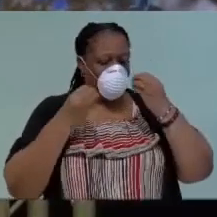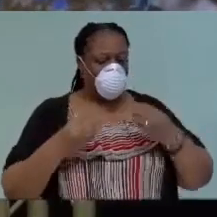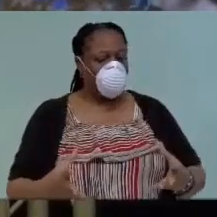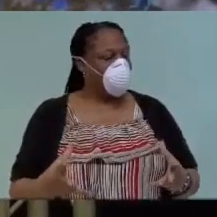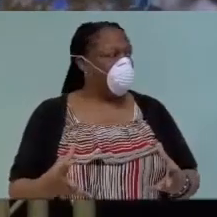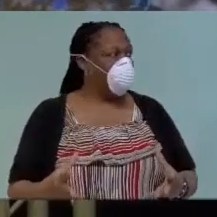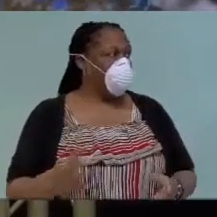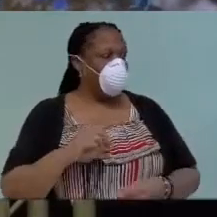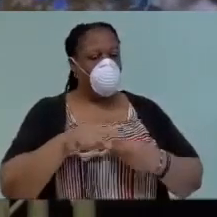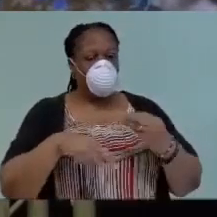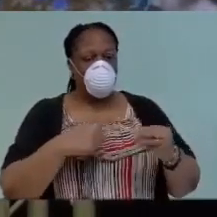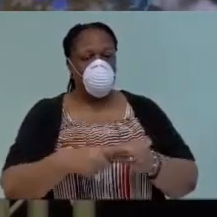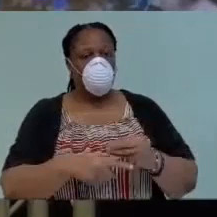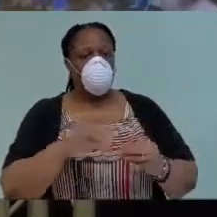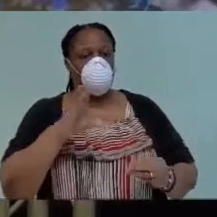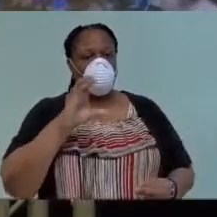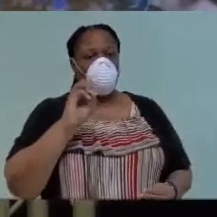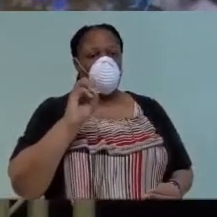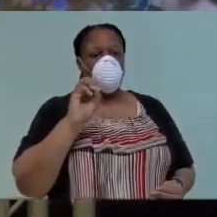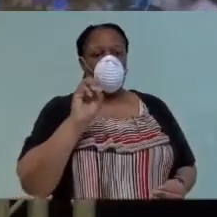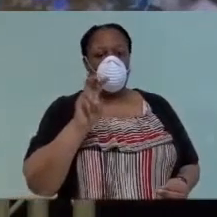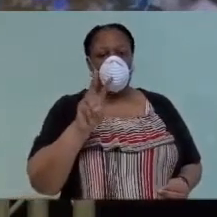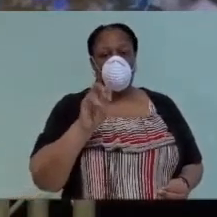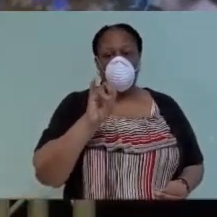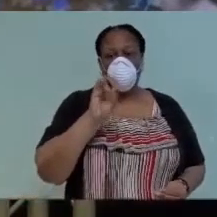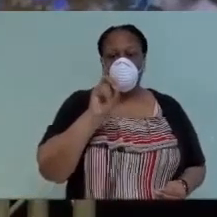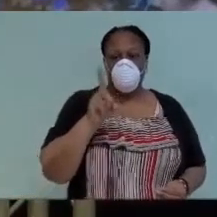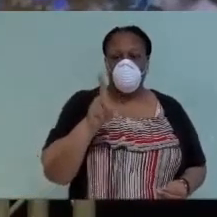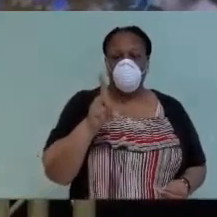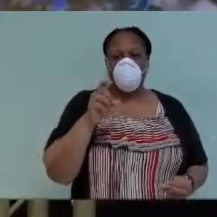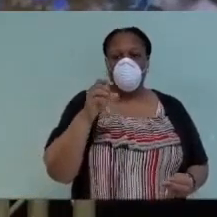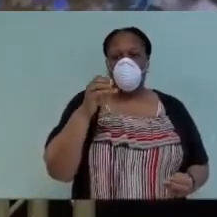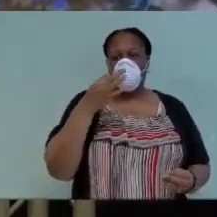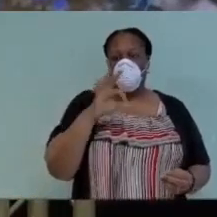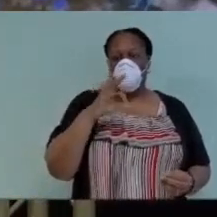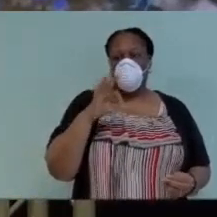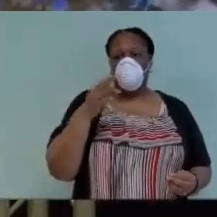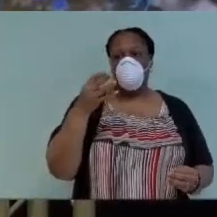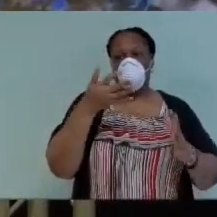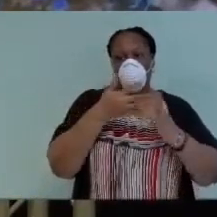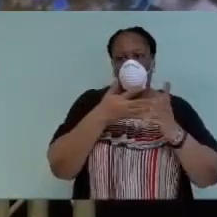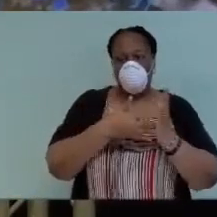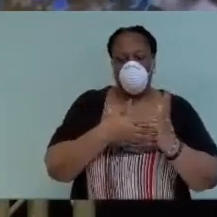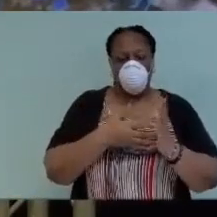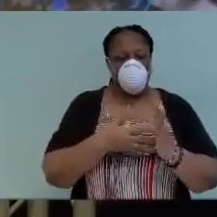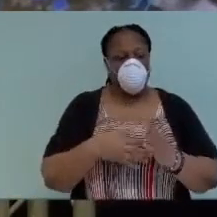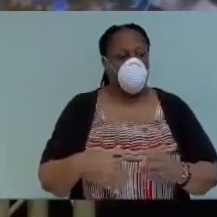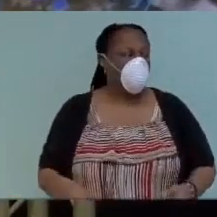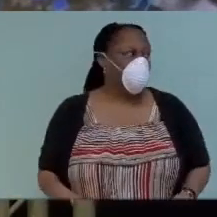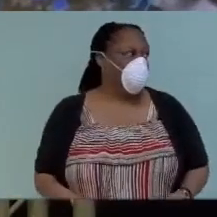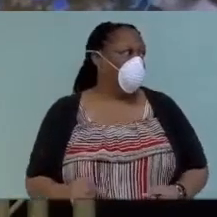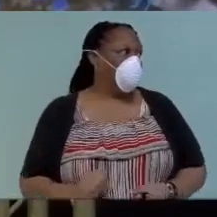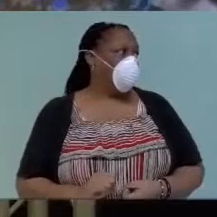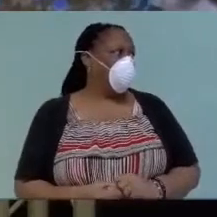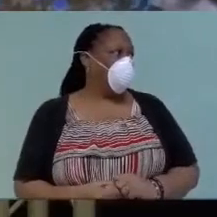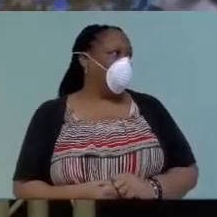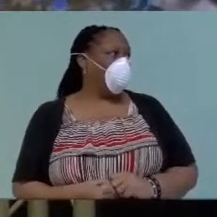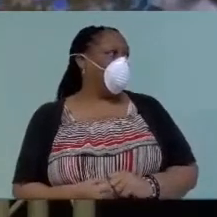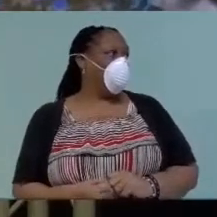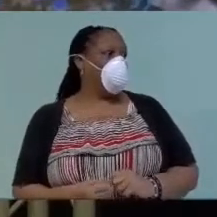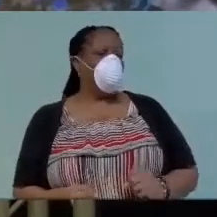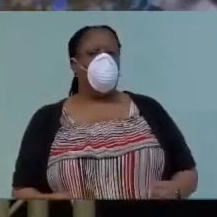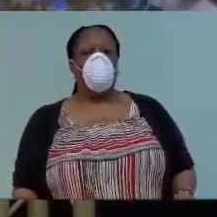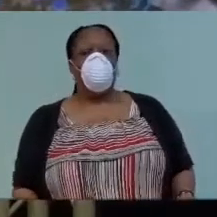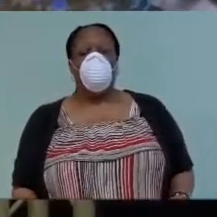will ensure that these results are true by backing them up with the antigen test. Now you may ask, why the rapid test?